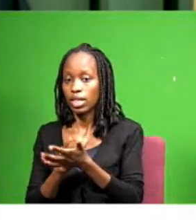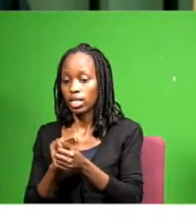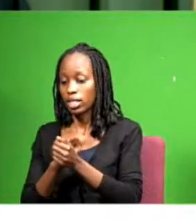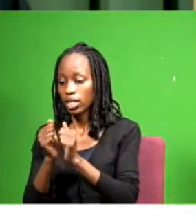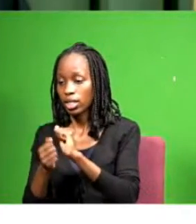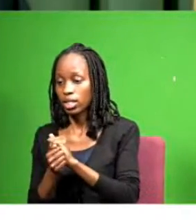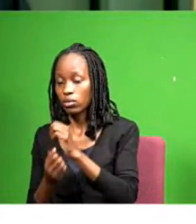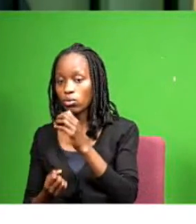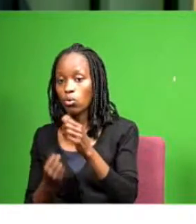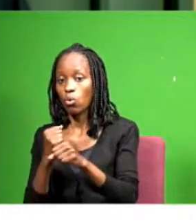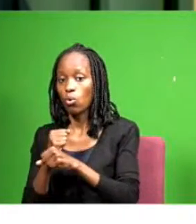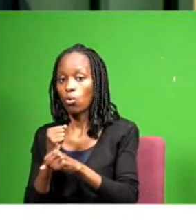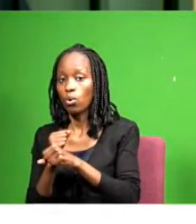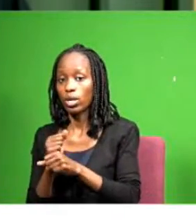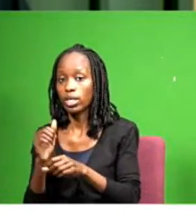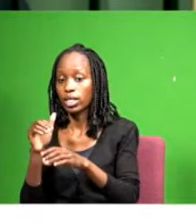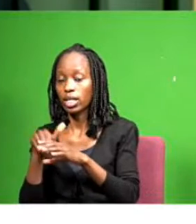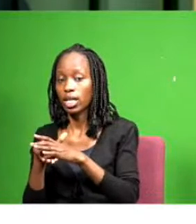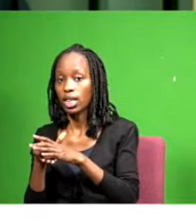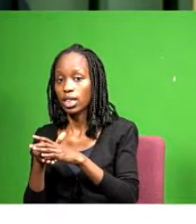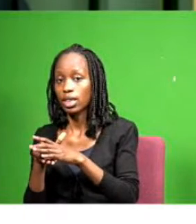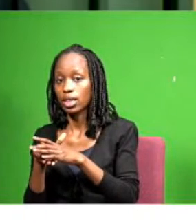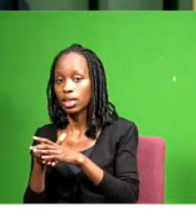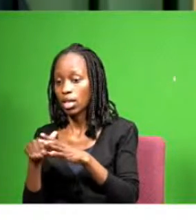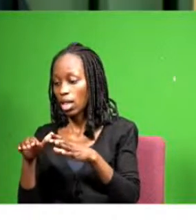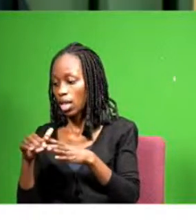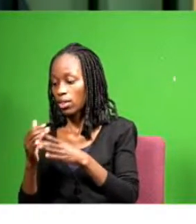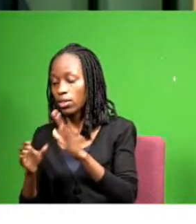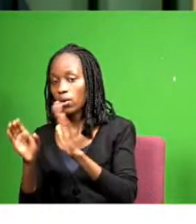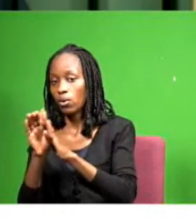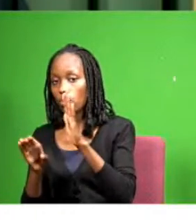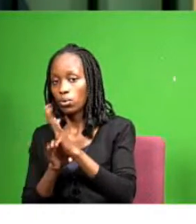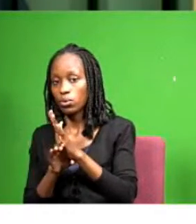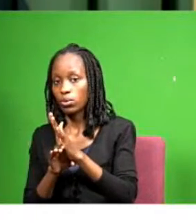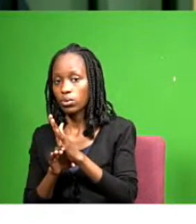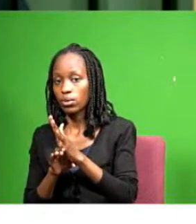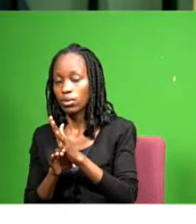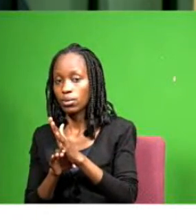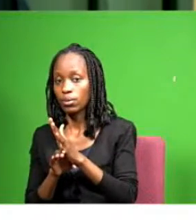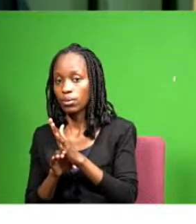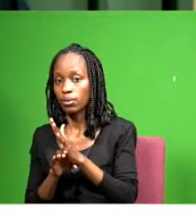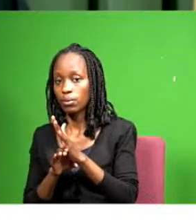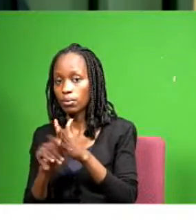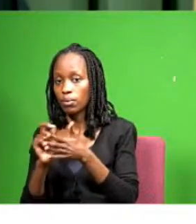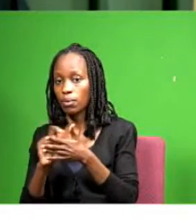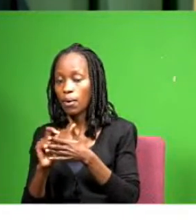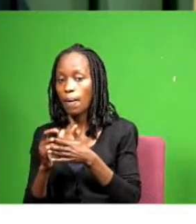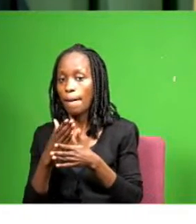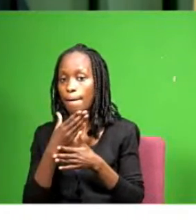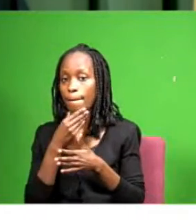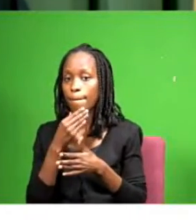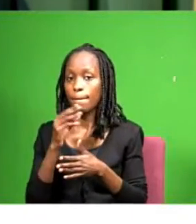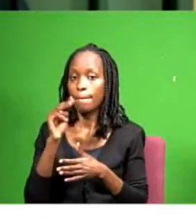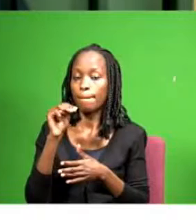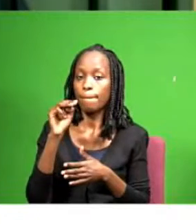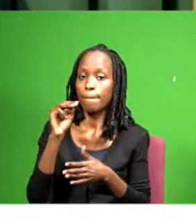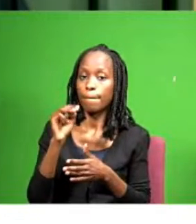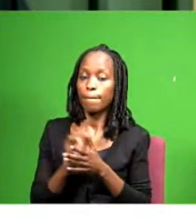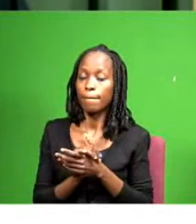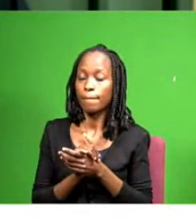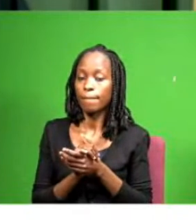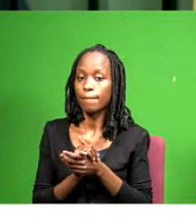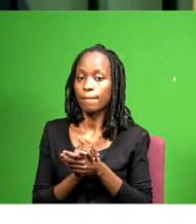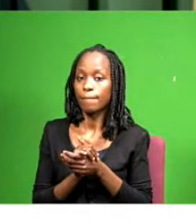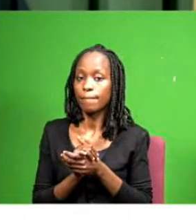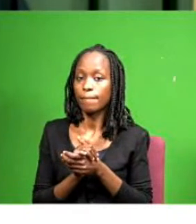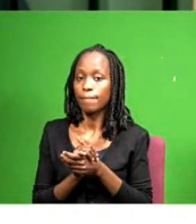the parameters of the existing Constitution, as stated by Walter Murphy in Constitutions,